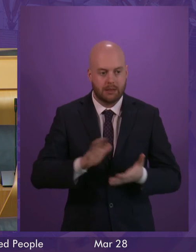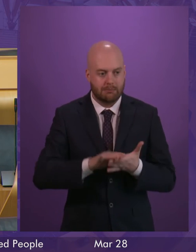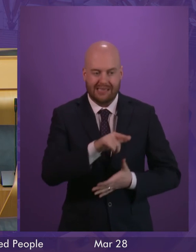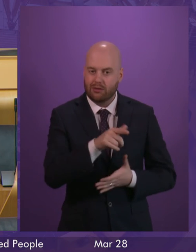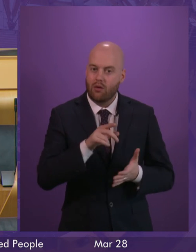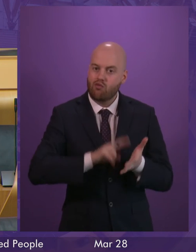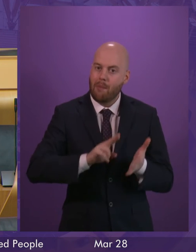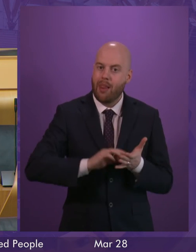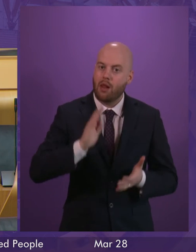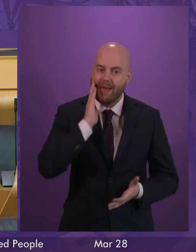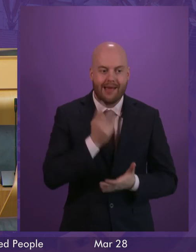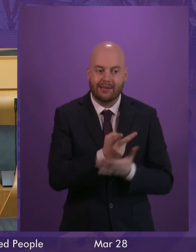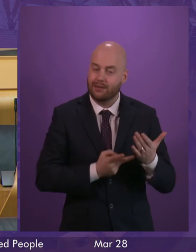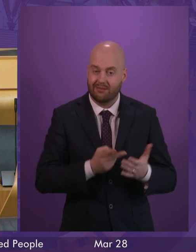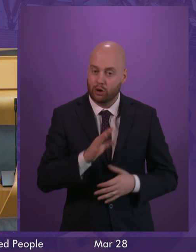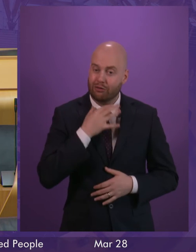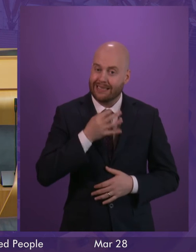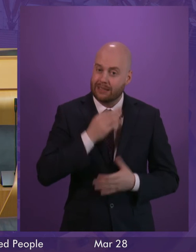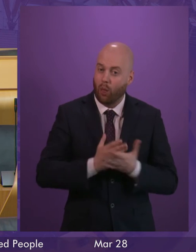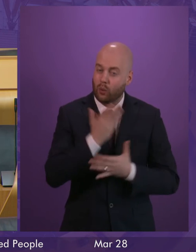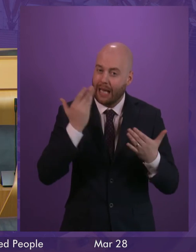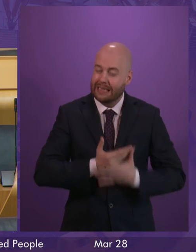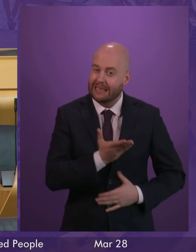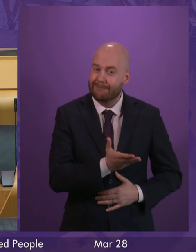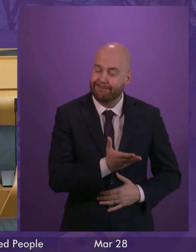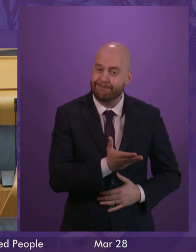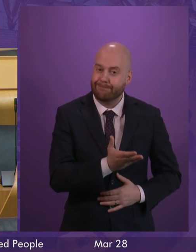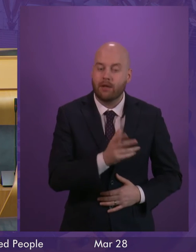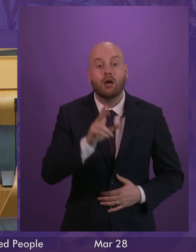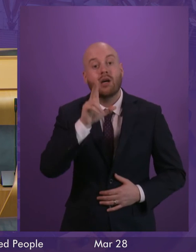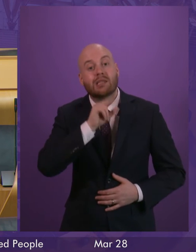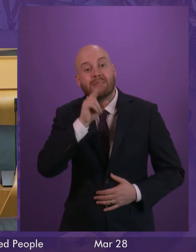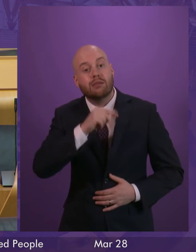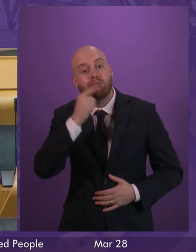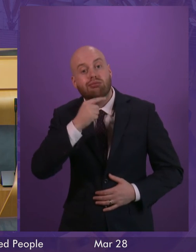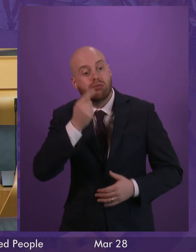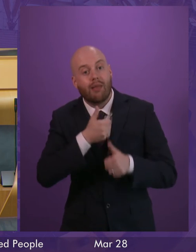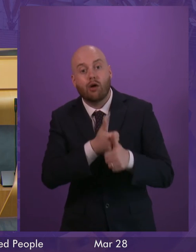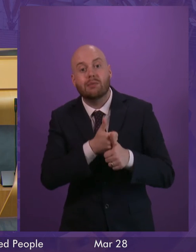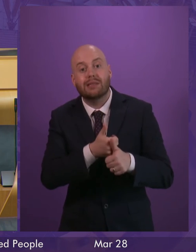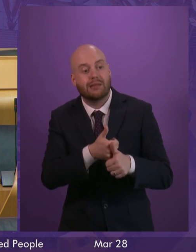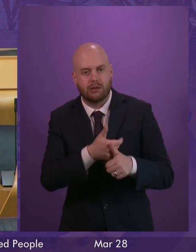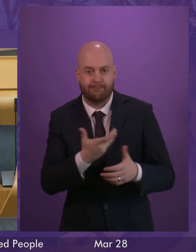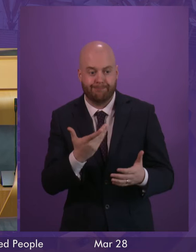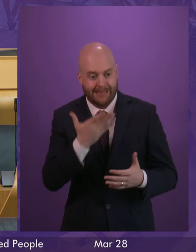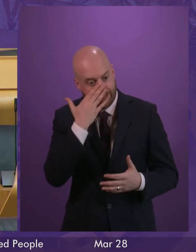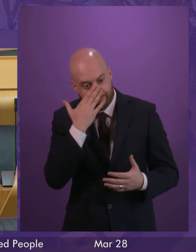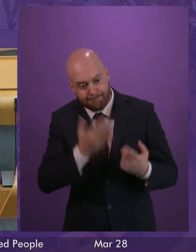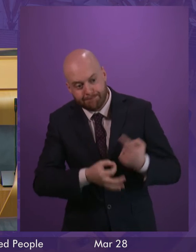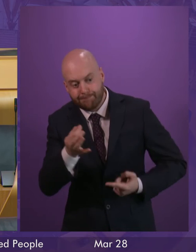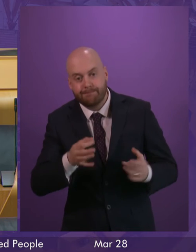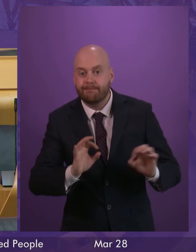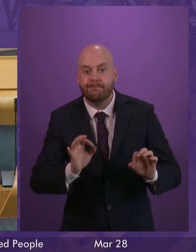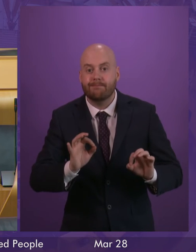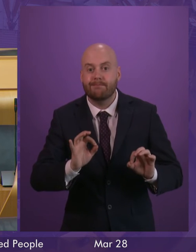is struggling to cope. Speech therapists are not making much progress and with all the attention focused on Jackson this has a knock-on